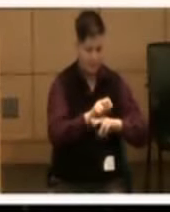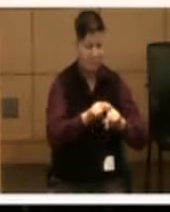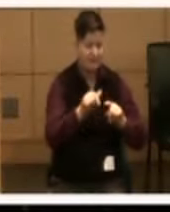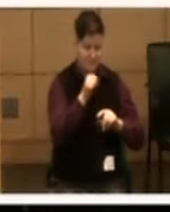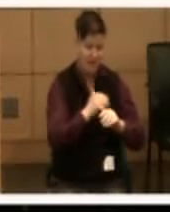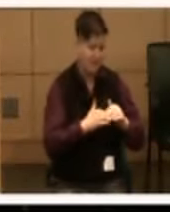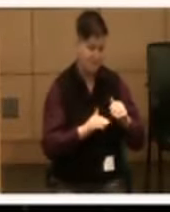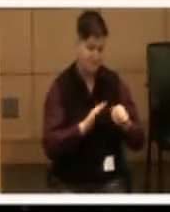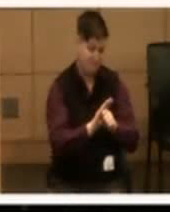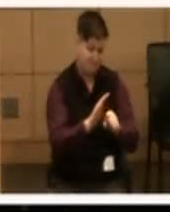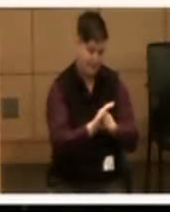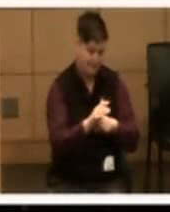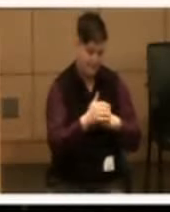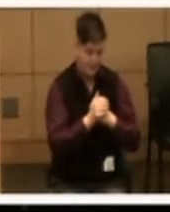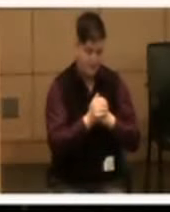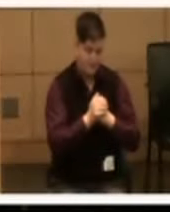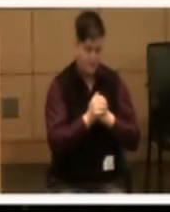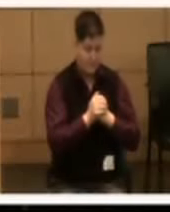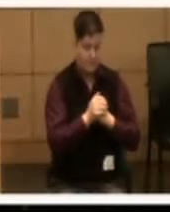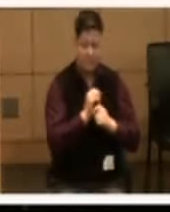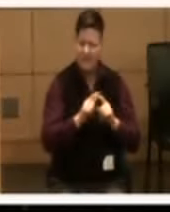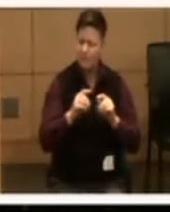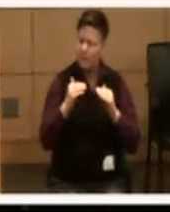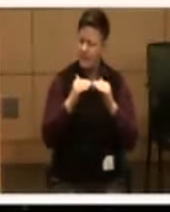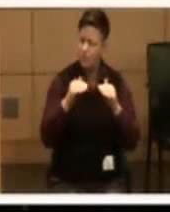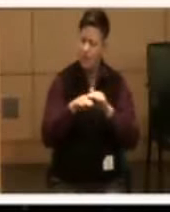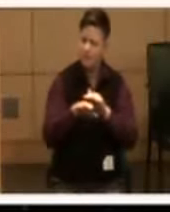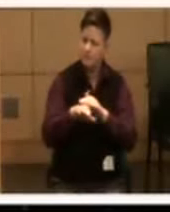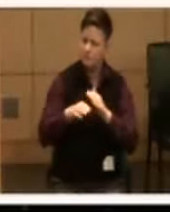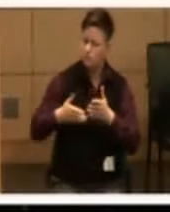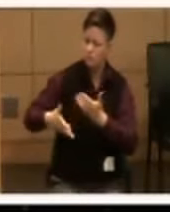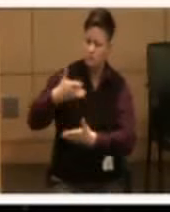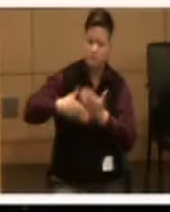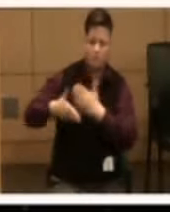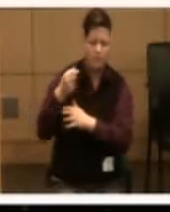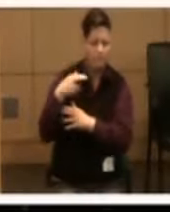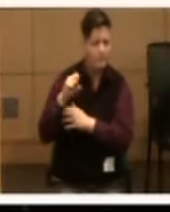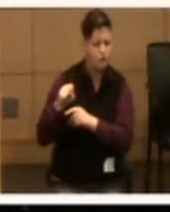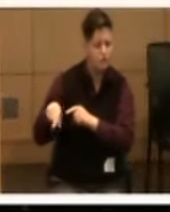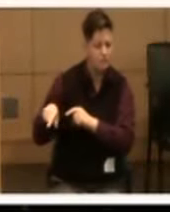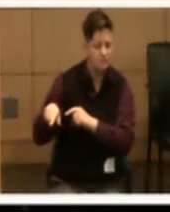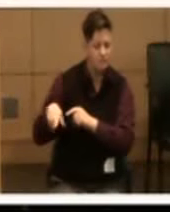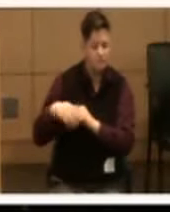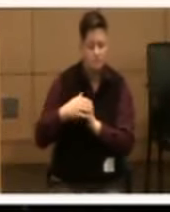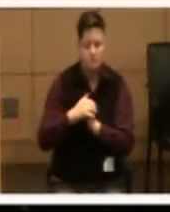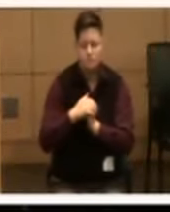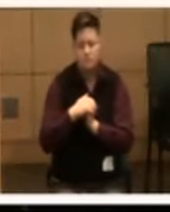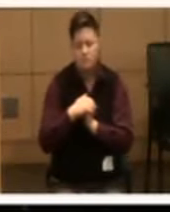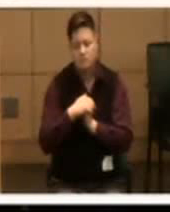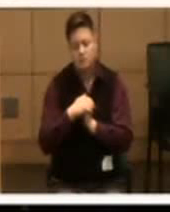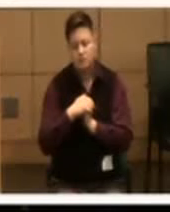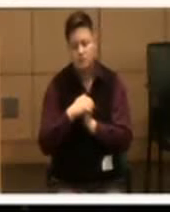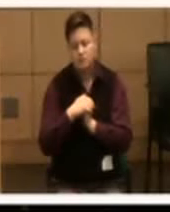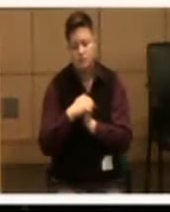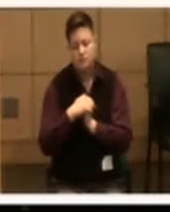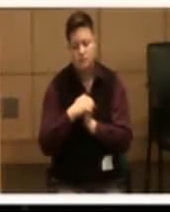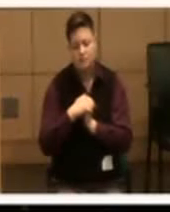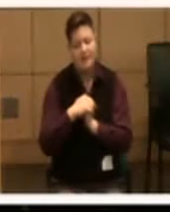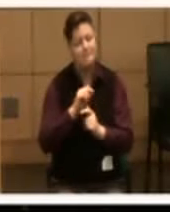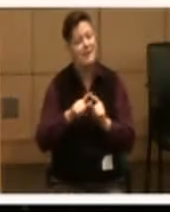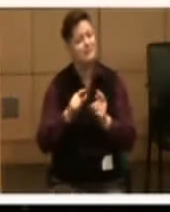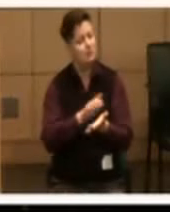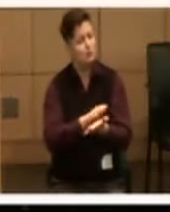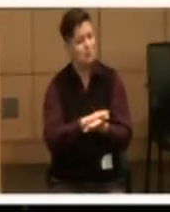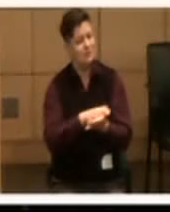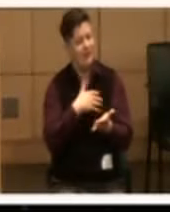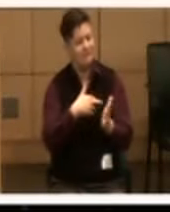them equal access to their peers. And one of the things that we have to deal with in schools is, unfortunately, the regulations that